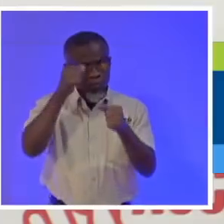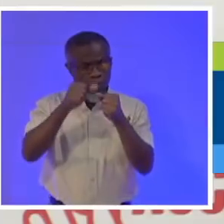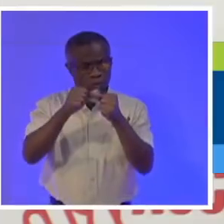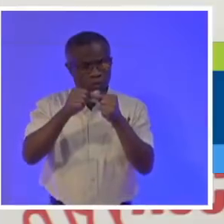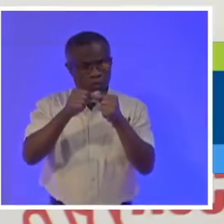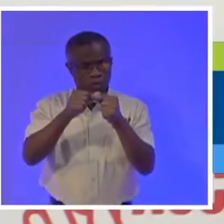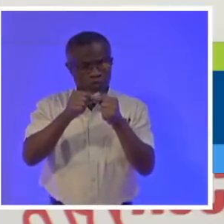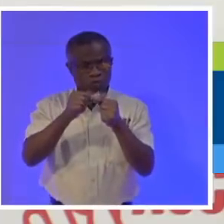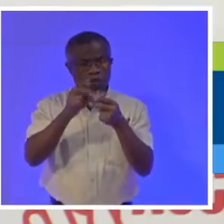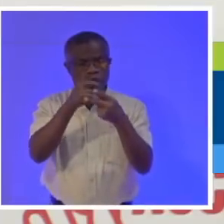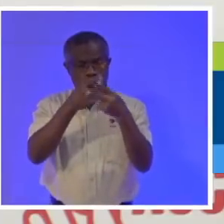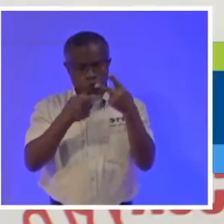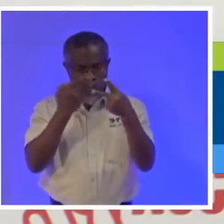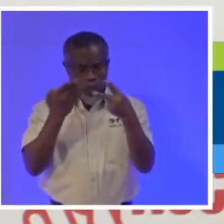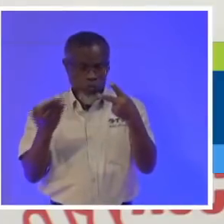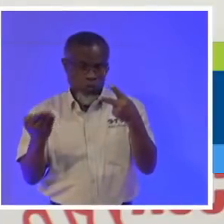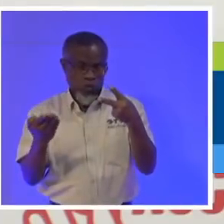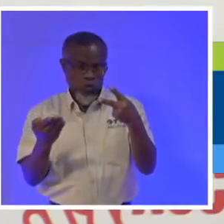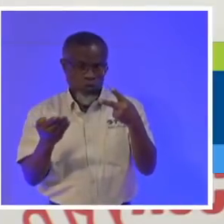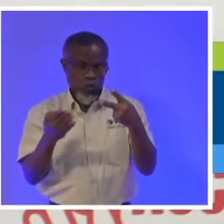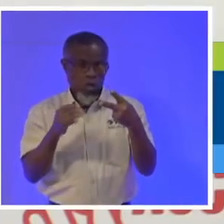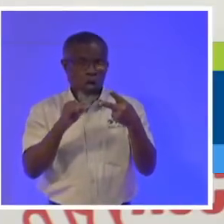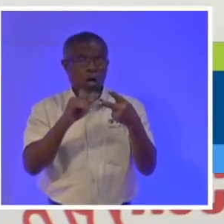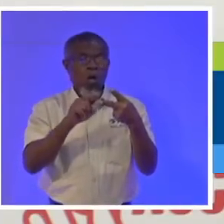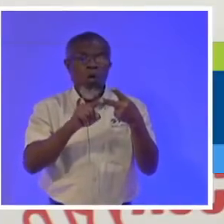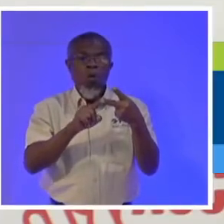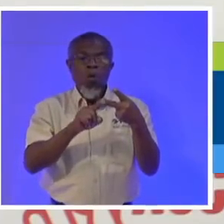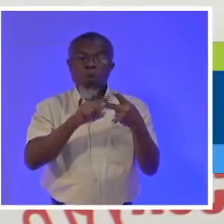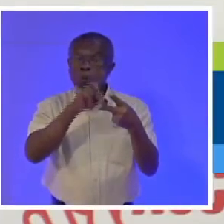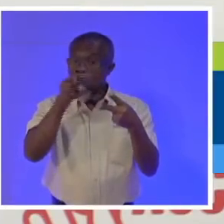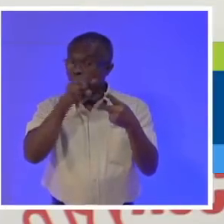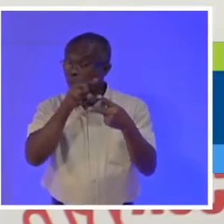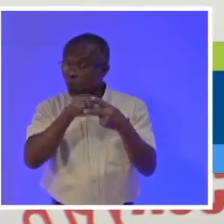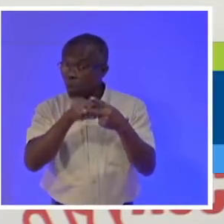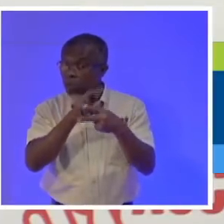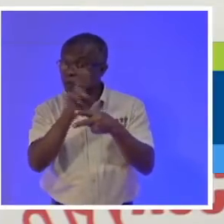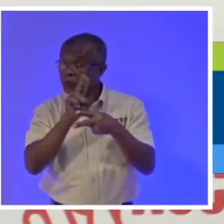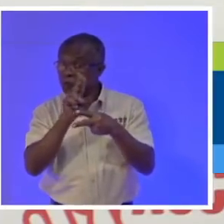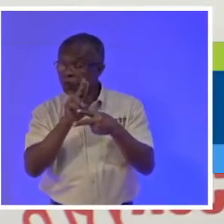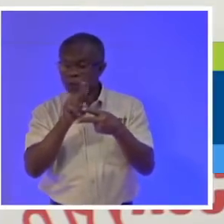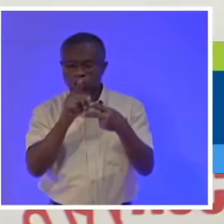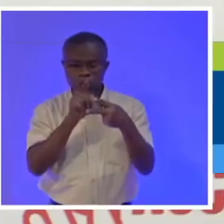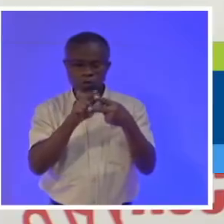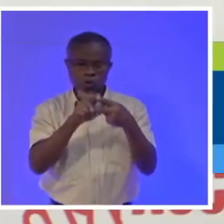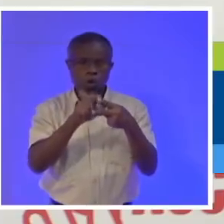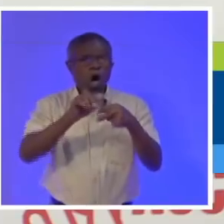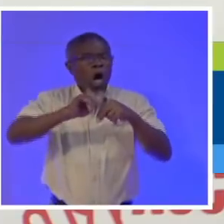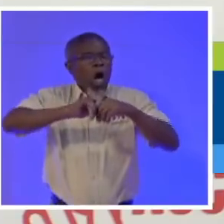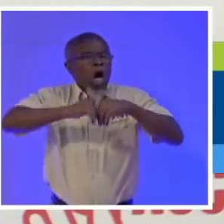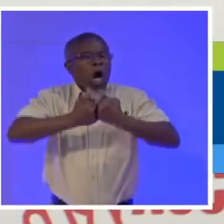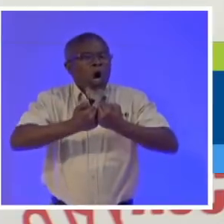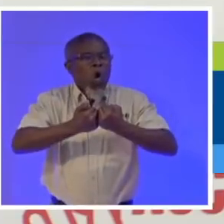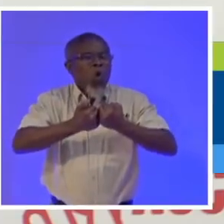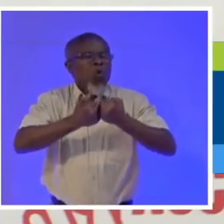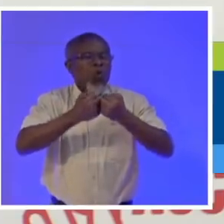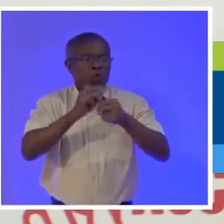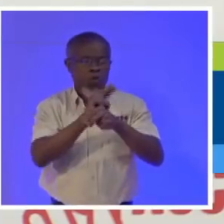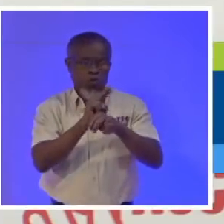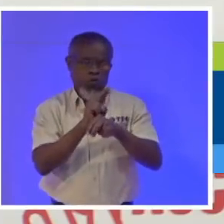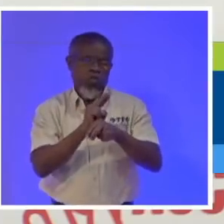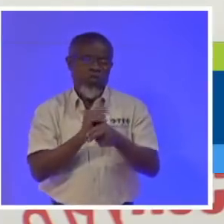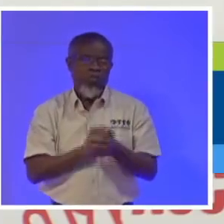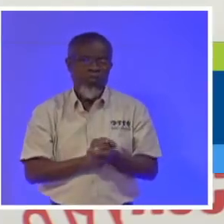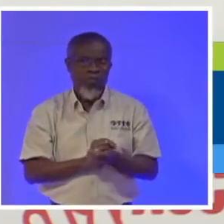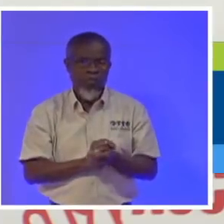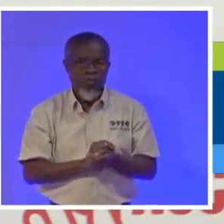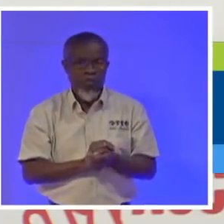the result. And one of the important things to note specifically about the rapid antigen test is clearly it performs better in